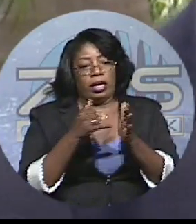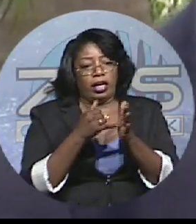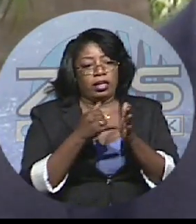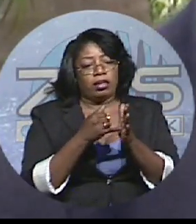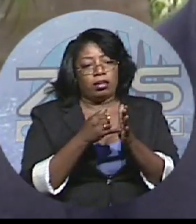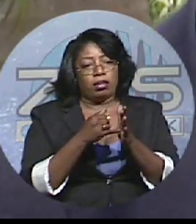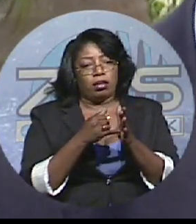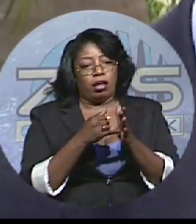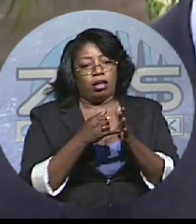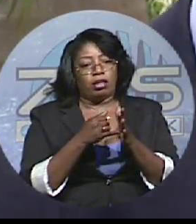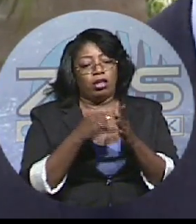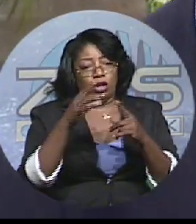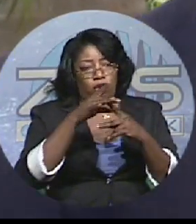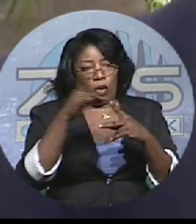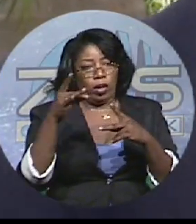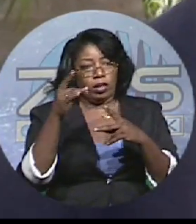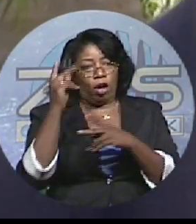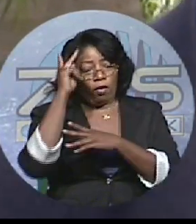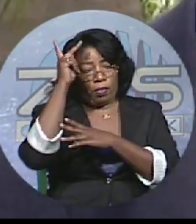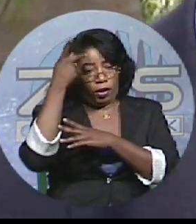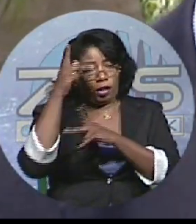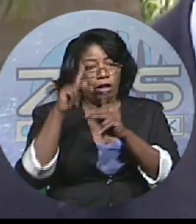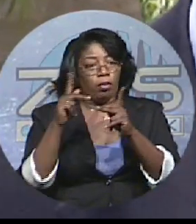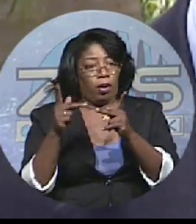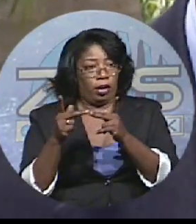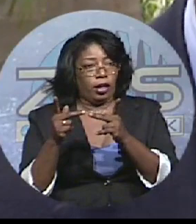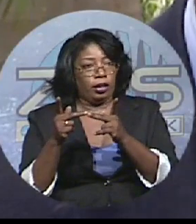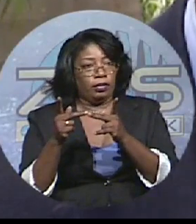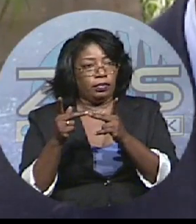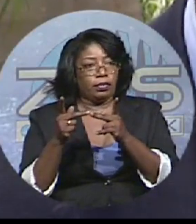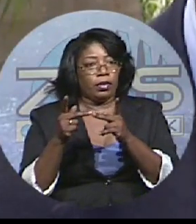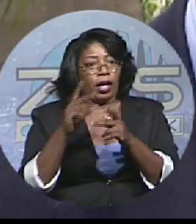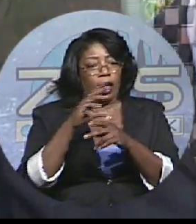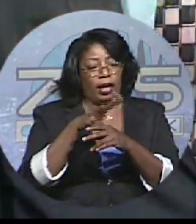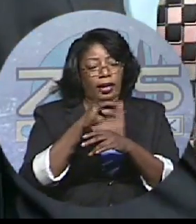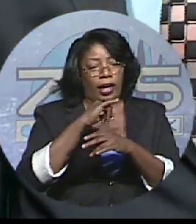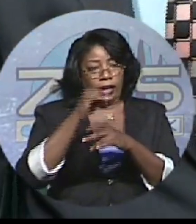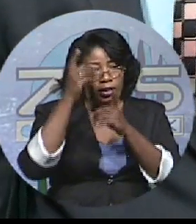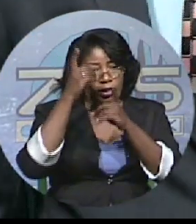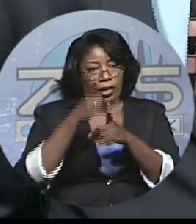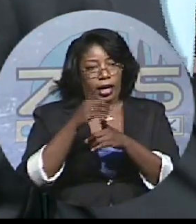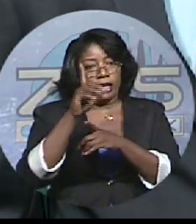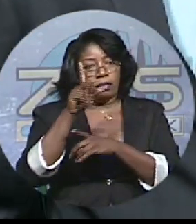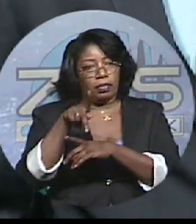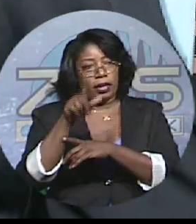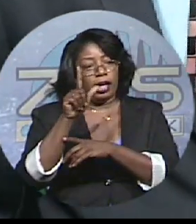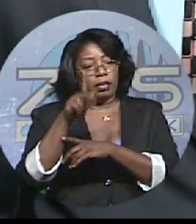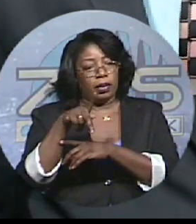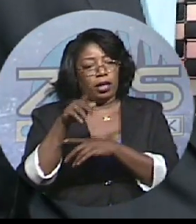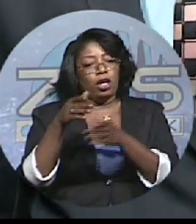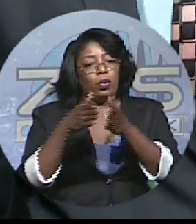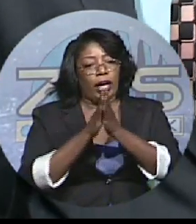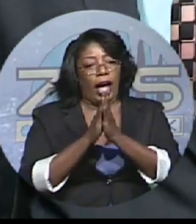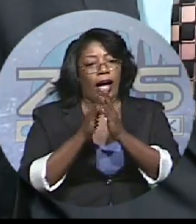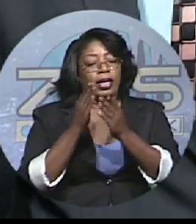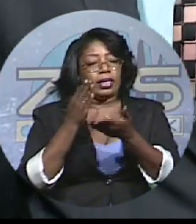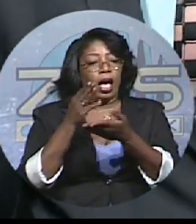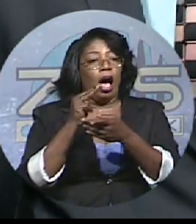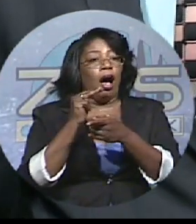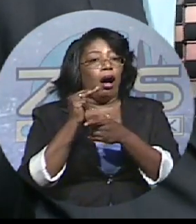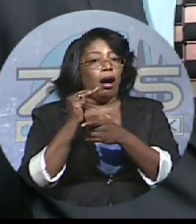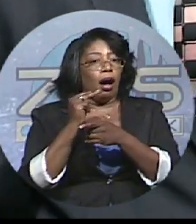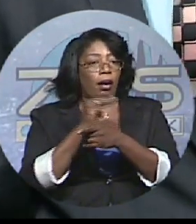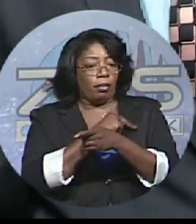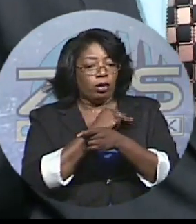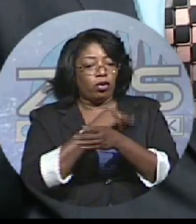choice of a political party, and I've chosen the PLP. We also asked Munro if he hopes to stand in the